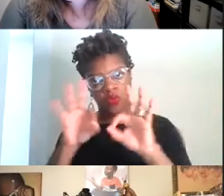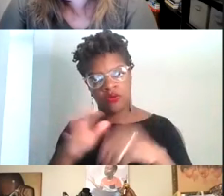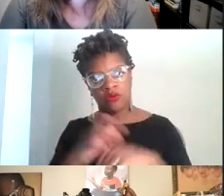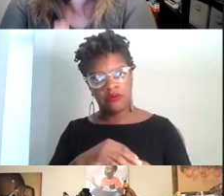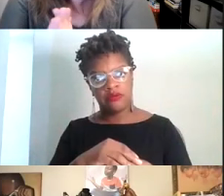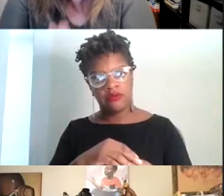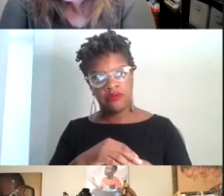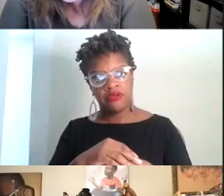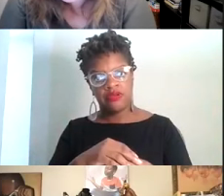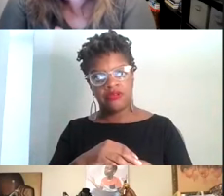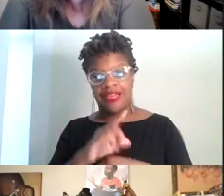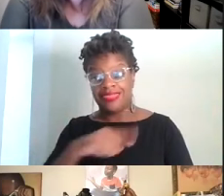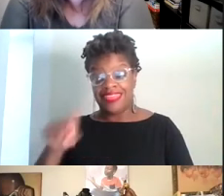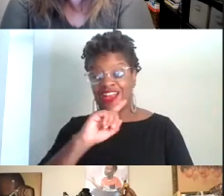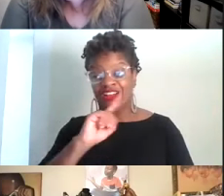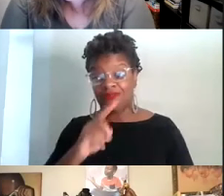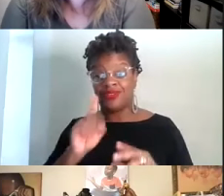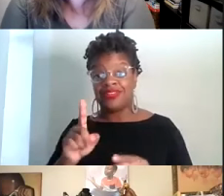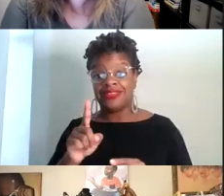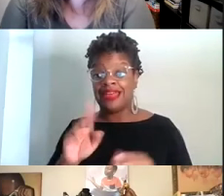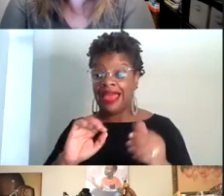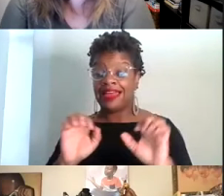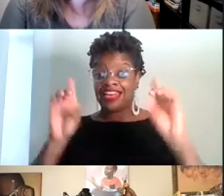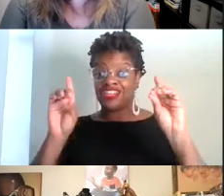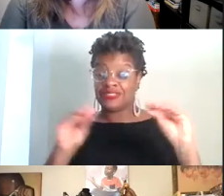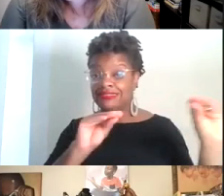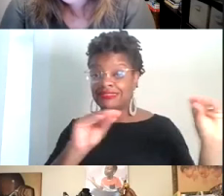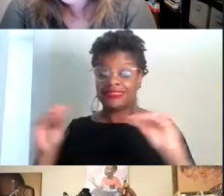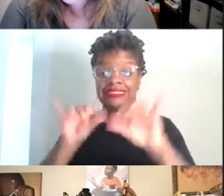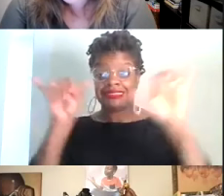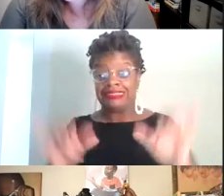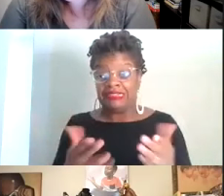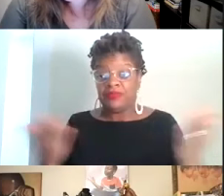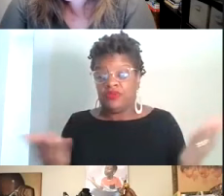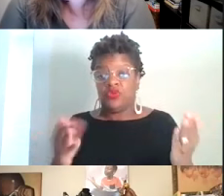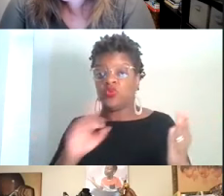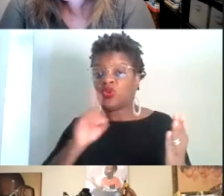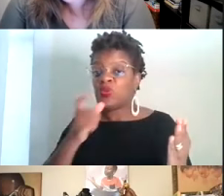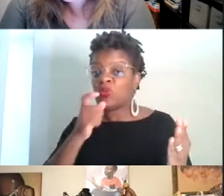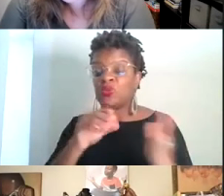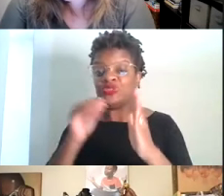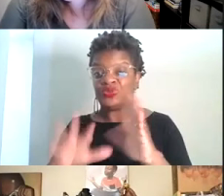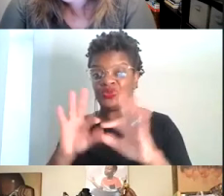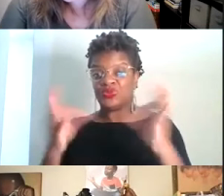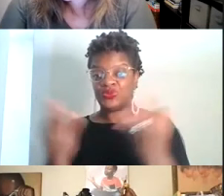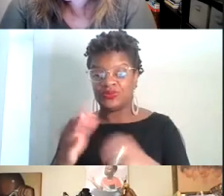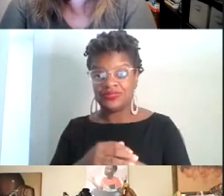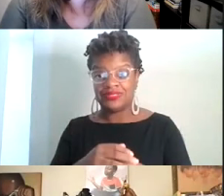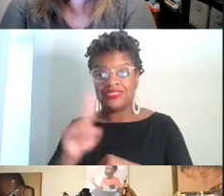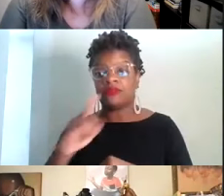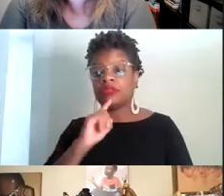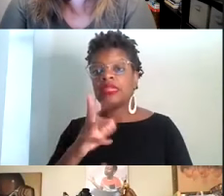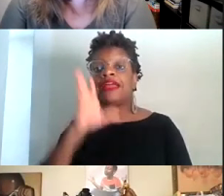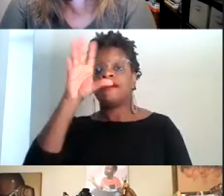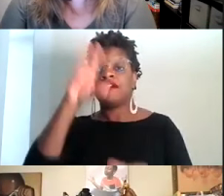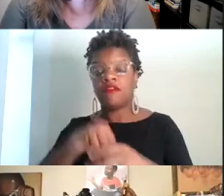the consumers of our education system. Let's center them in our decision-making process and move